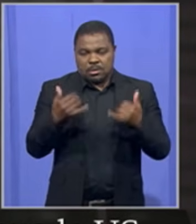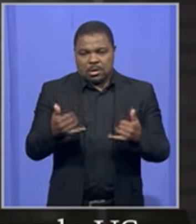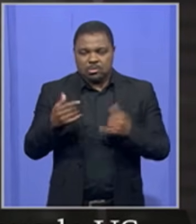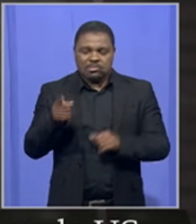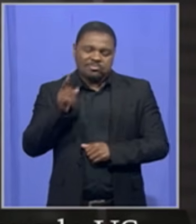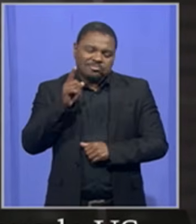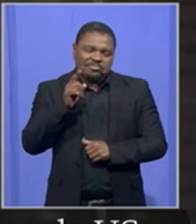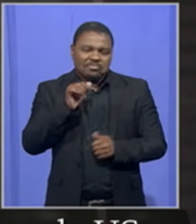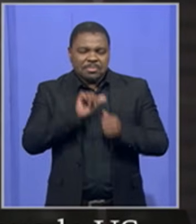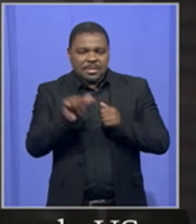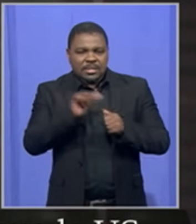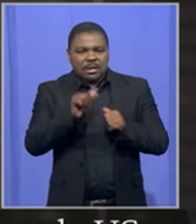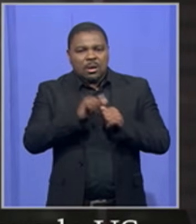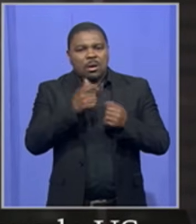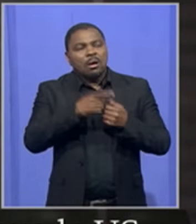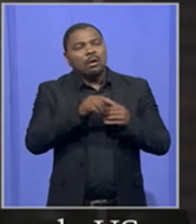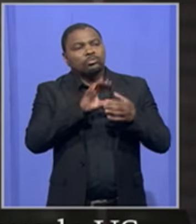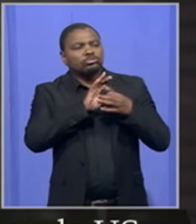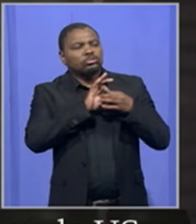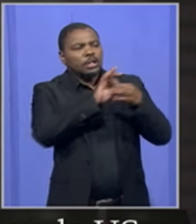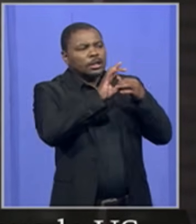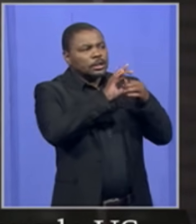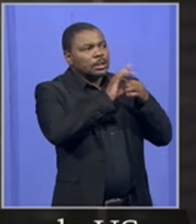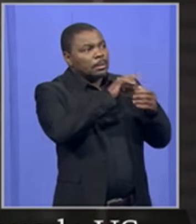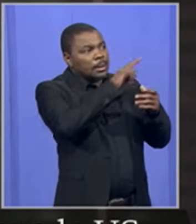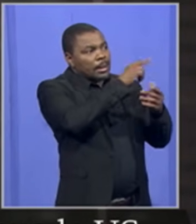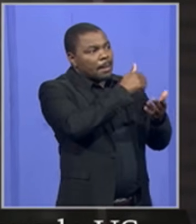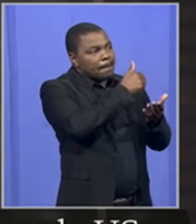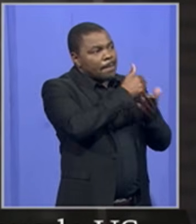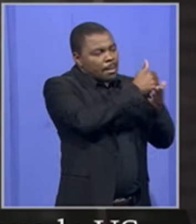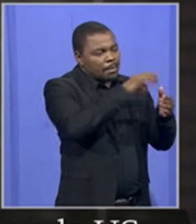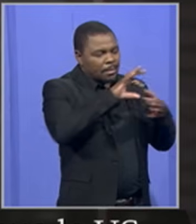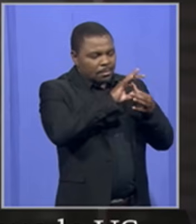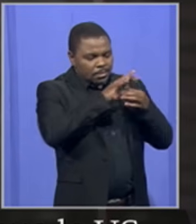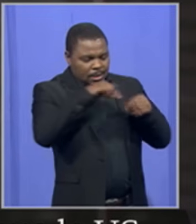mutual beneficial relationship with the US